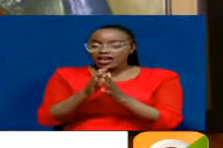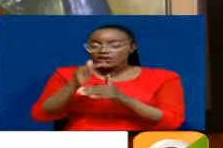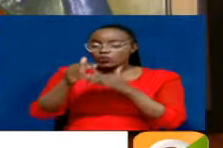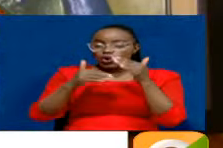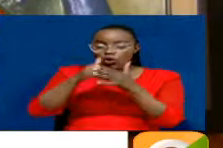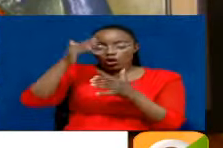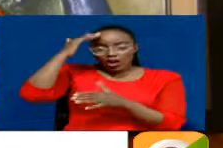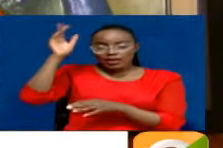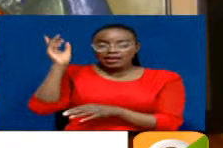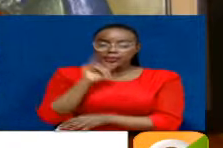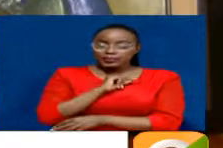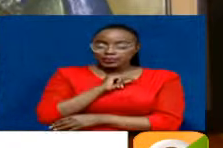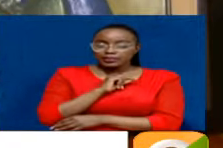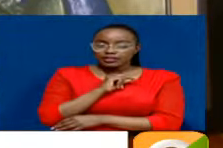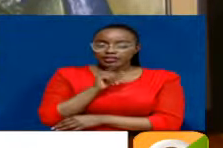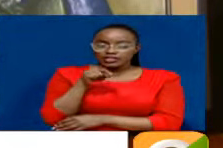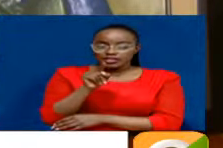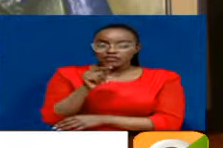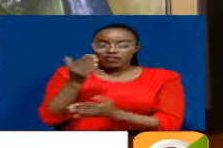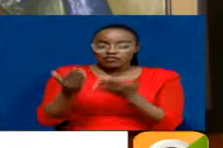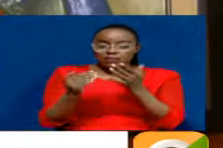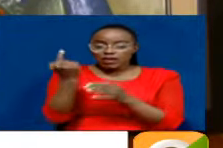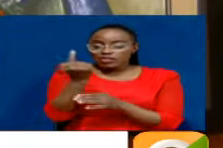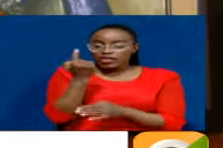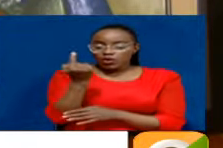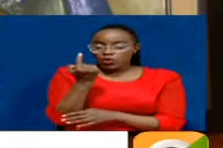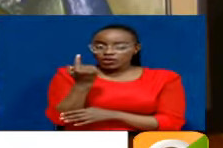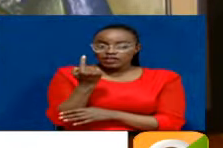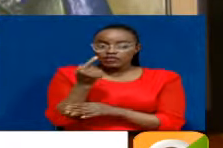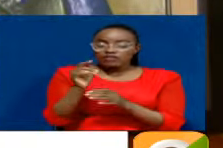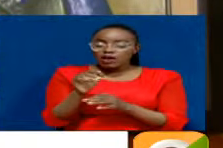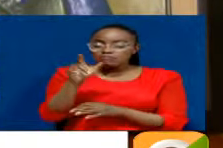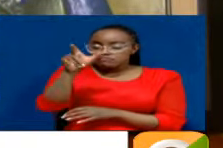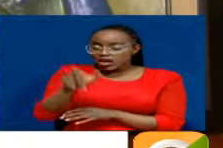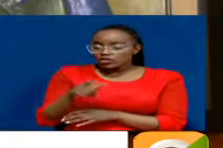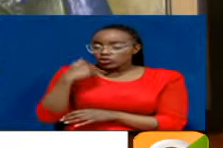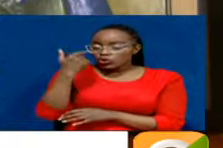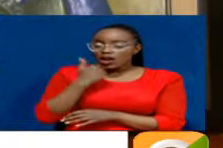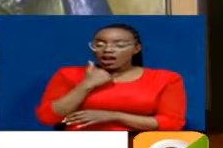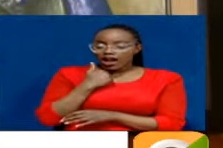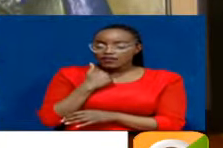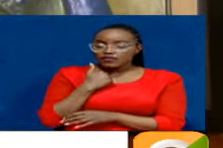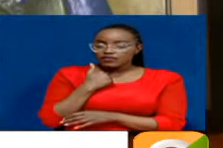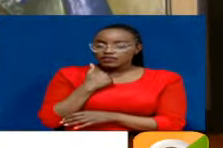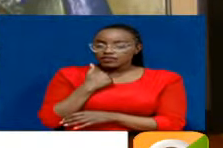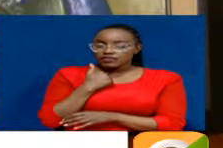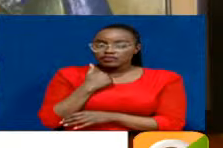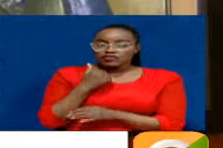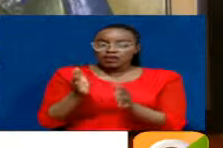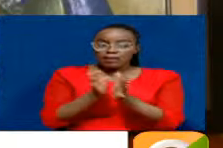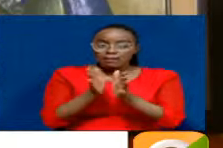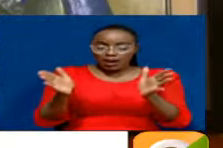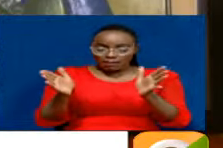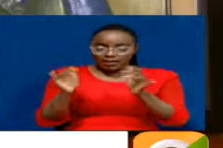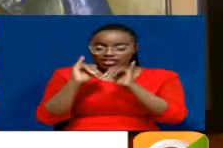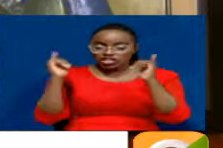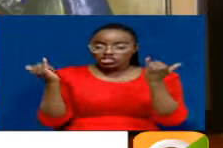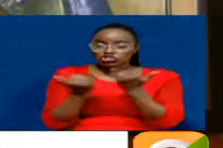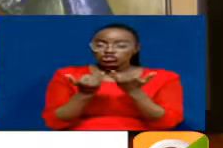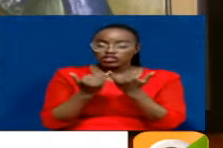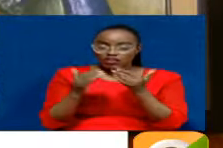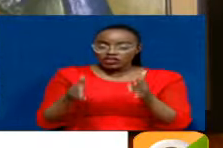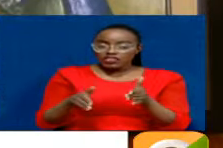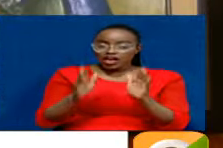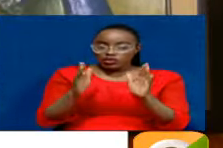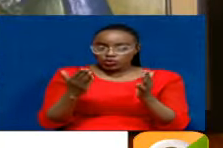know that she is perhaps the only worth individual to have had a public institution, that is a